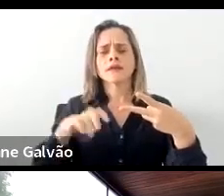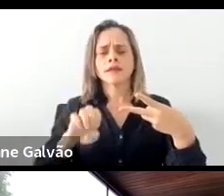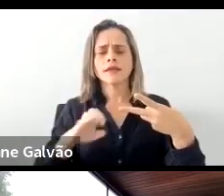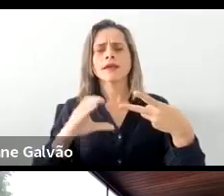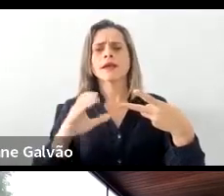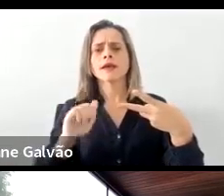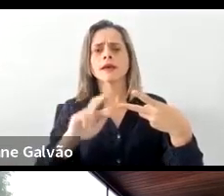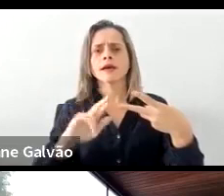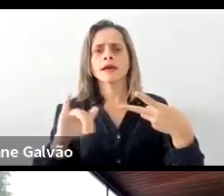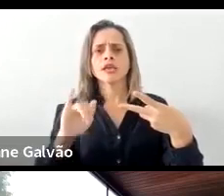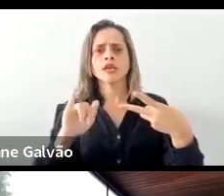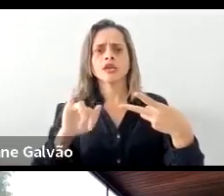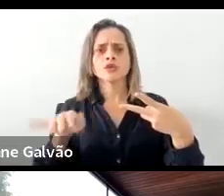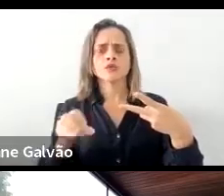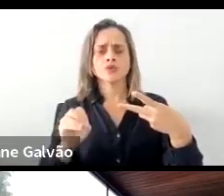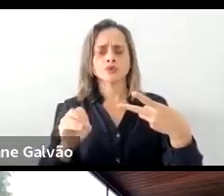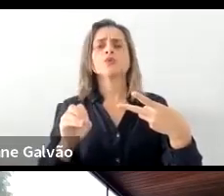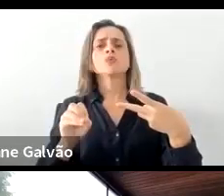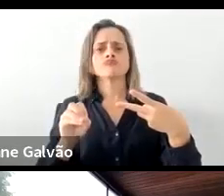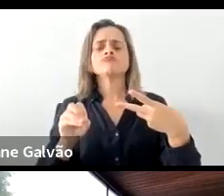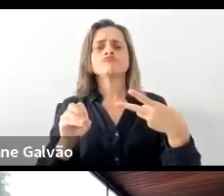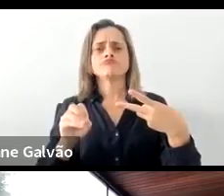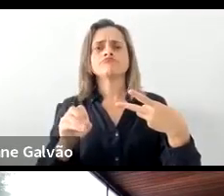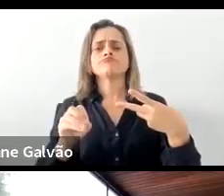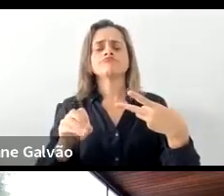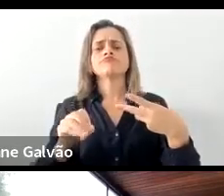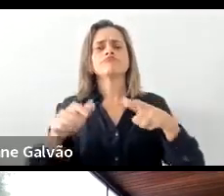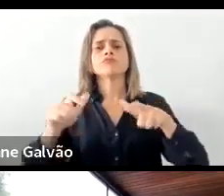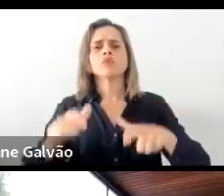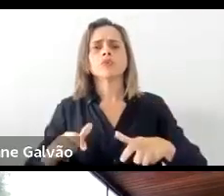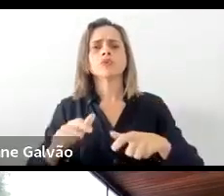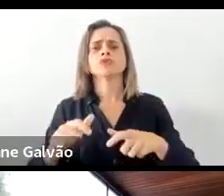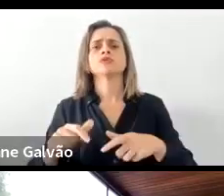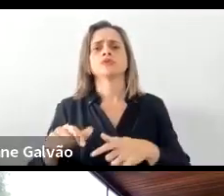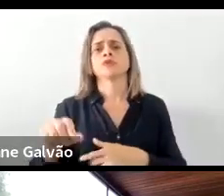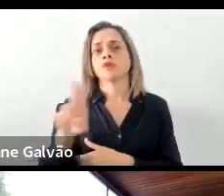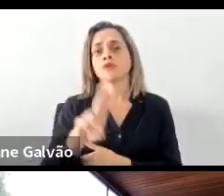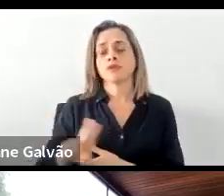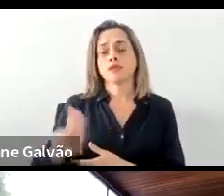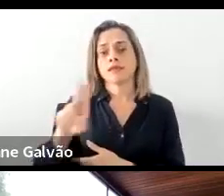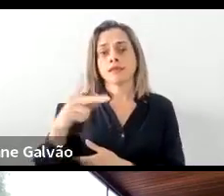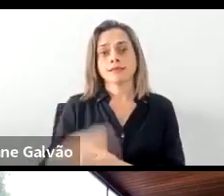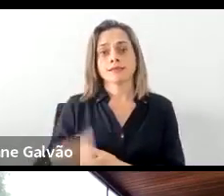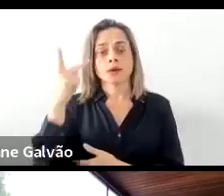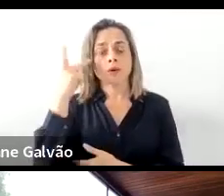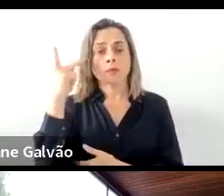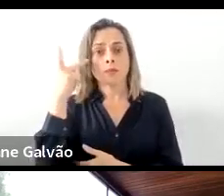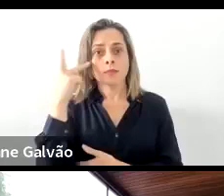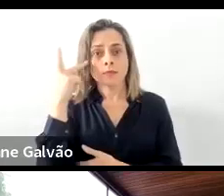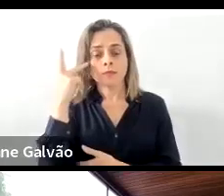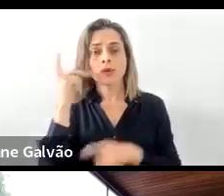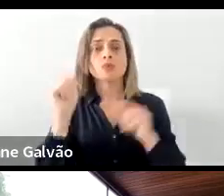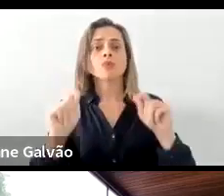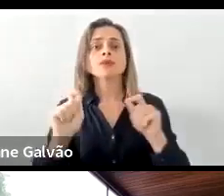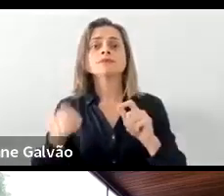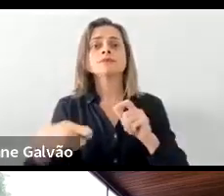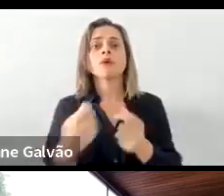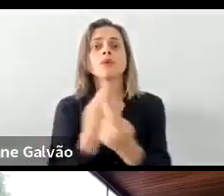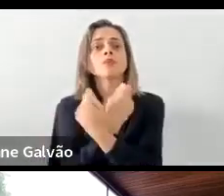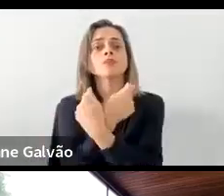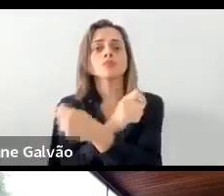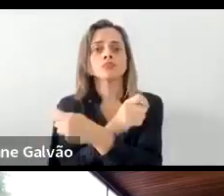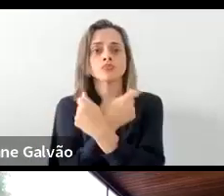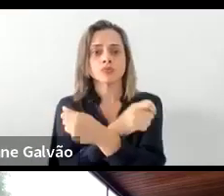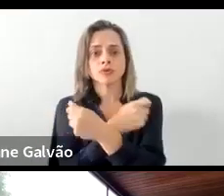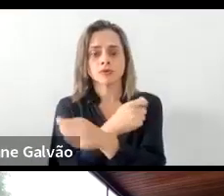Sueli Fidalgo from the Federal University of São Paulo, and Adolf Tanzinetto from Federal